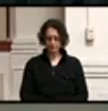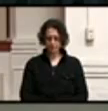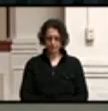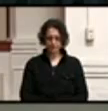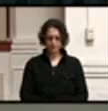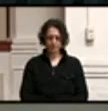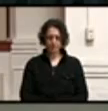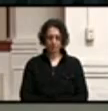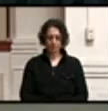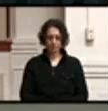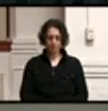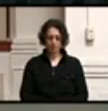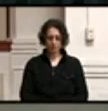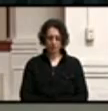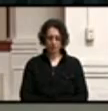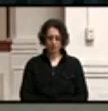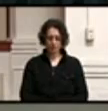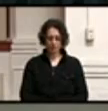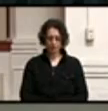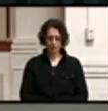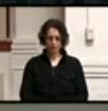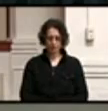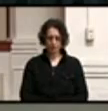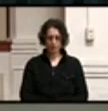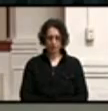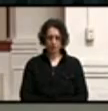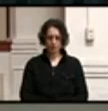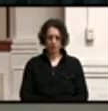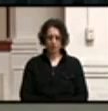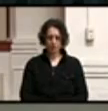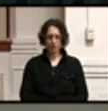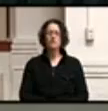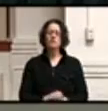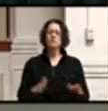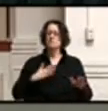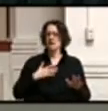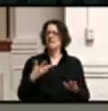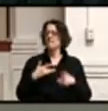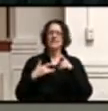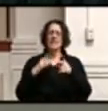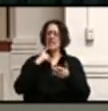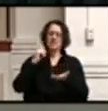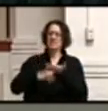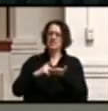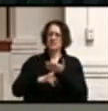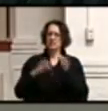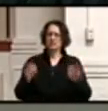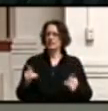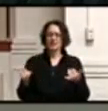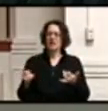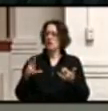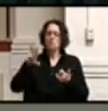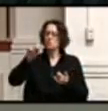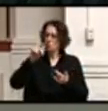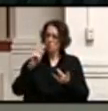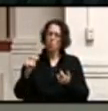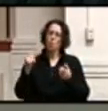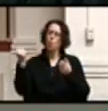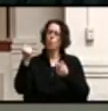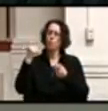to for us to take this into consideration and talk about it at the next meeting instead of deciding right now. But the